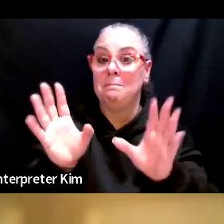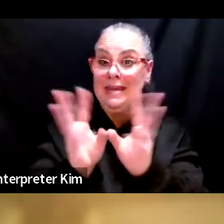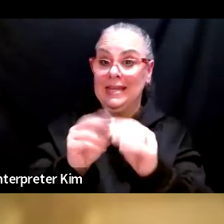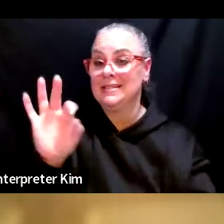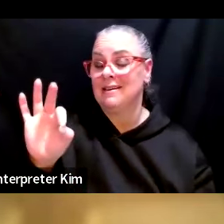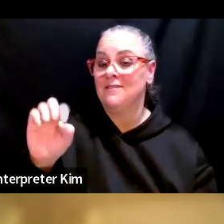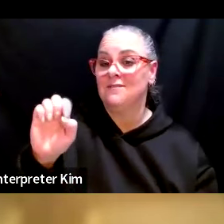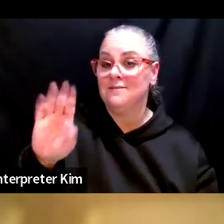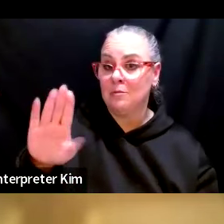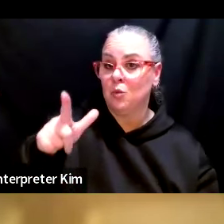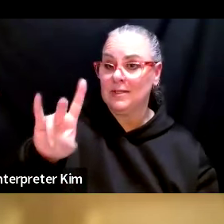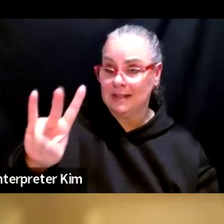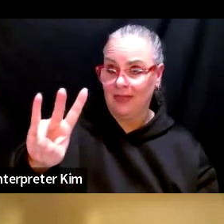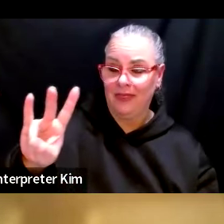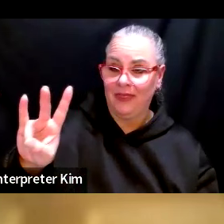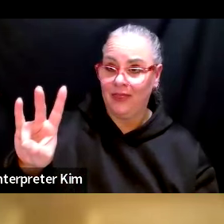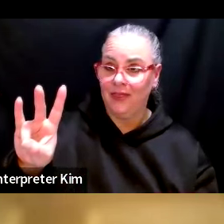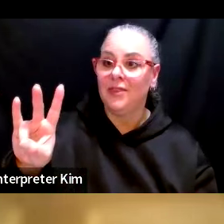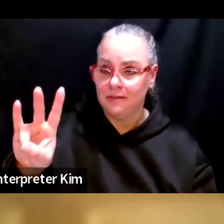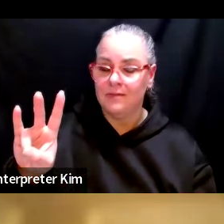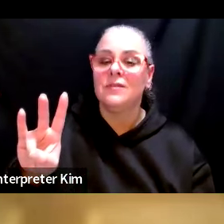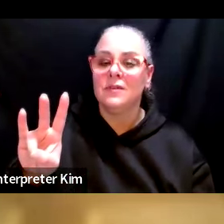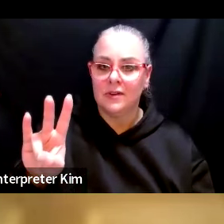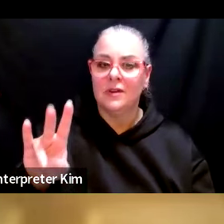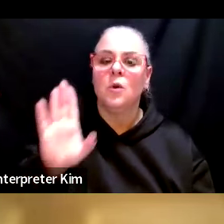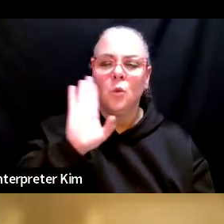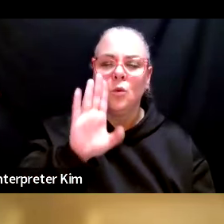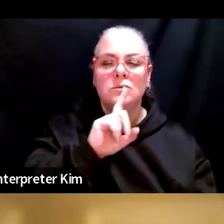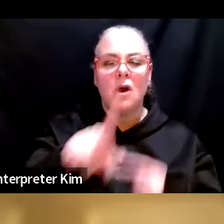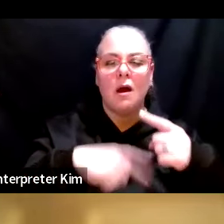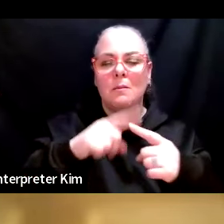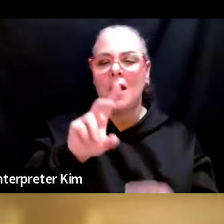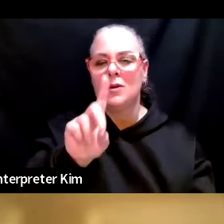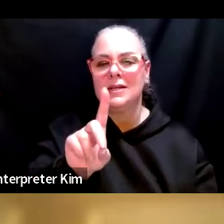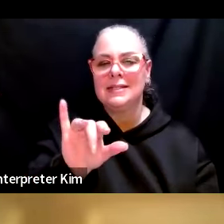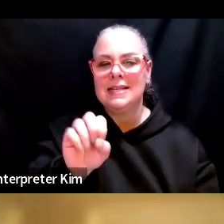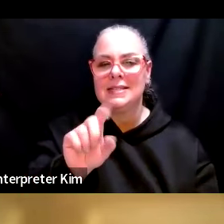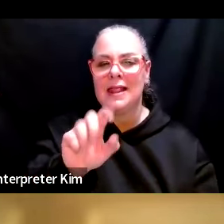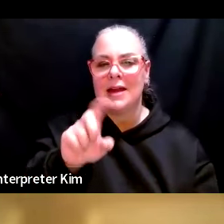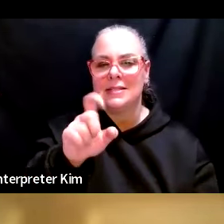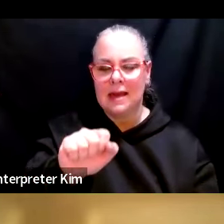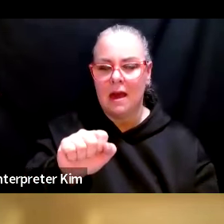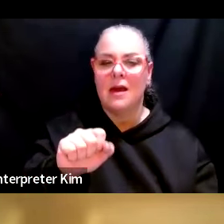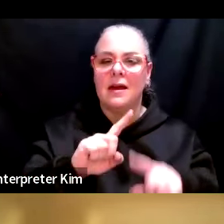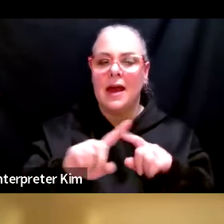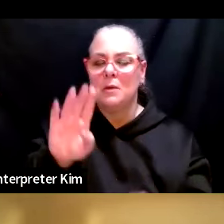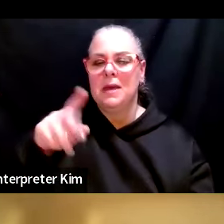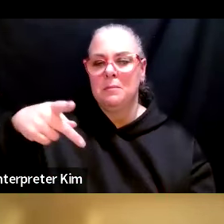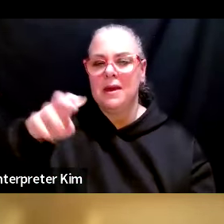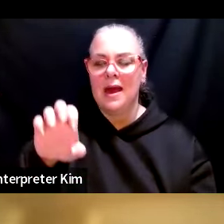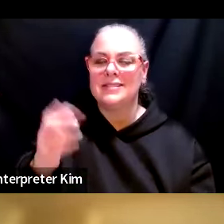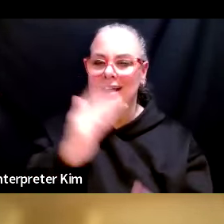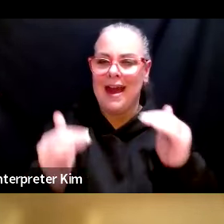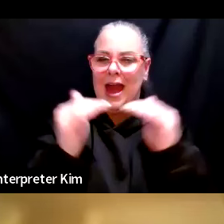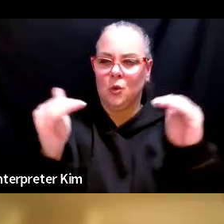February 27th, we're going to do dyslexia, reading comprehension, and BPS equitable literacy.